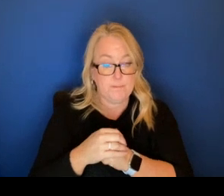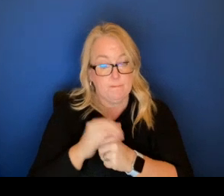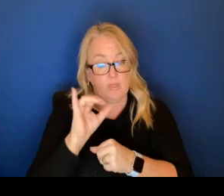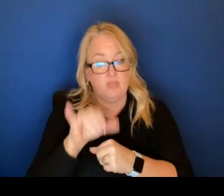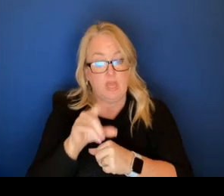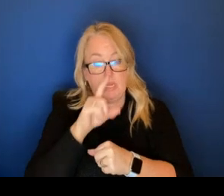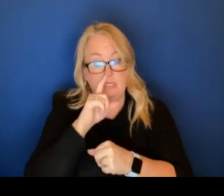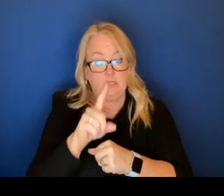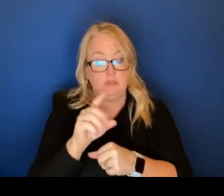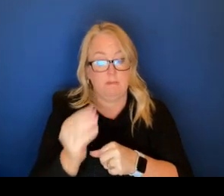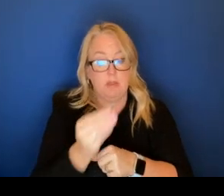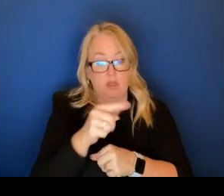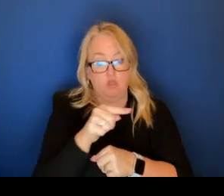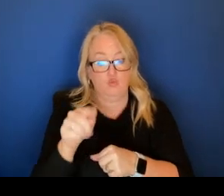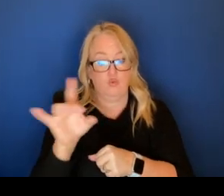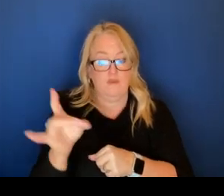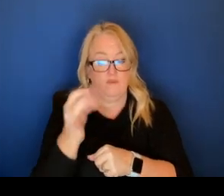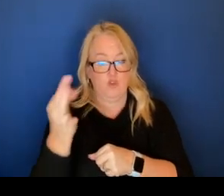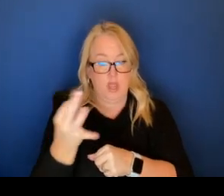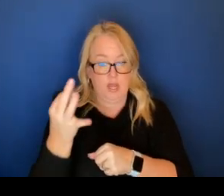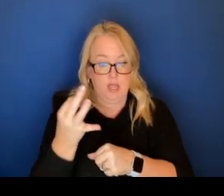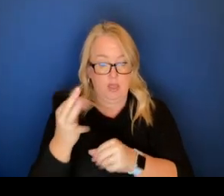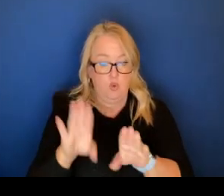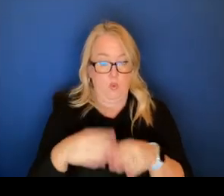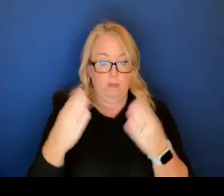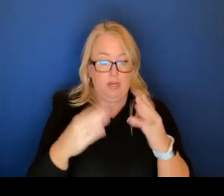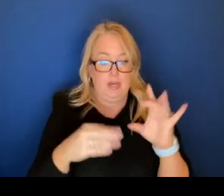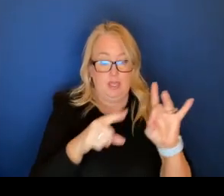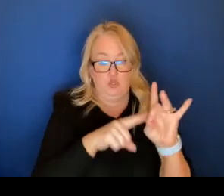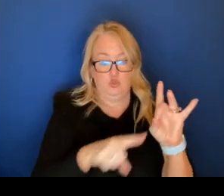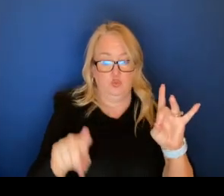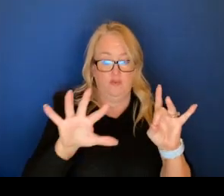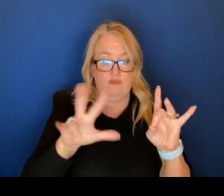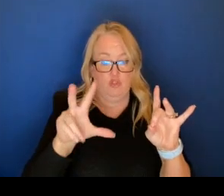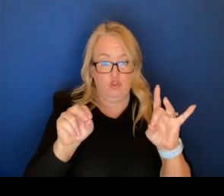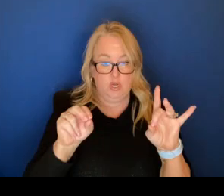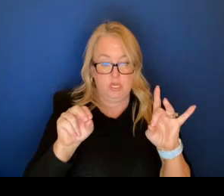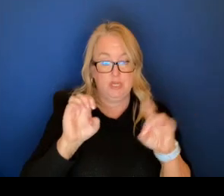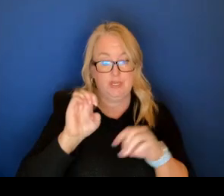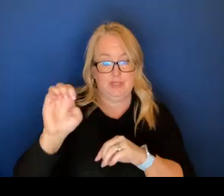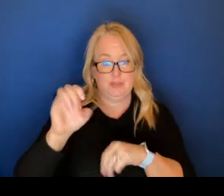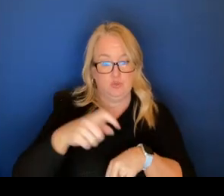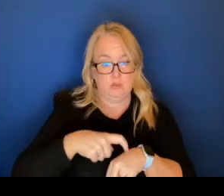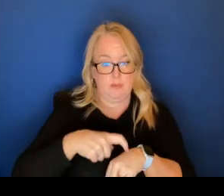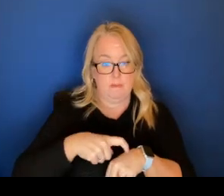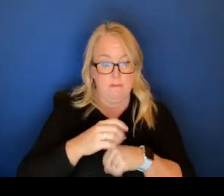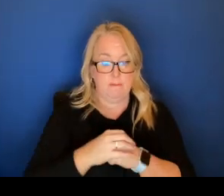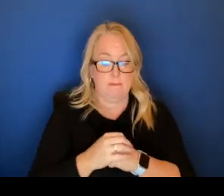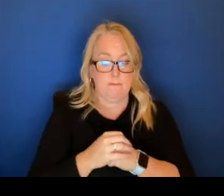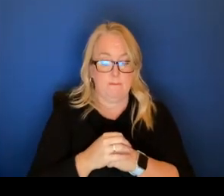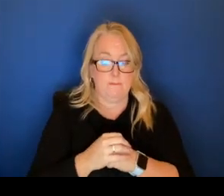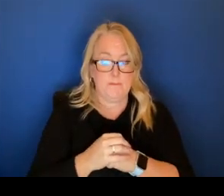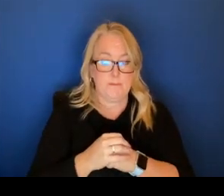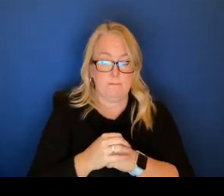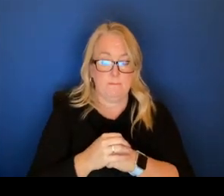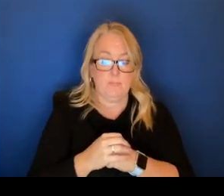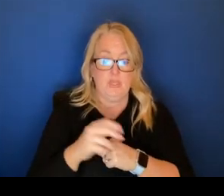staffed Monday through Friday from 8 a.m. to 5:30 p.m. Eastern.